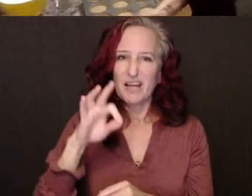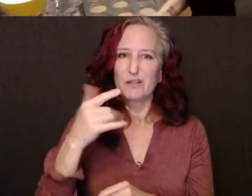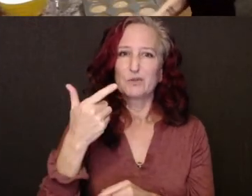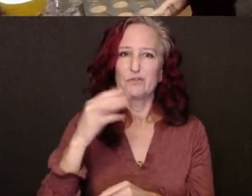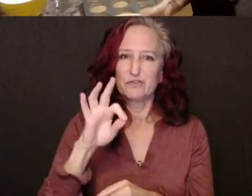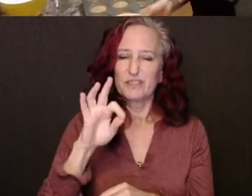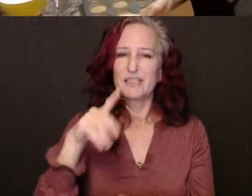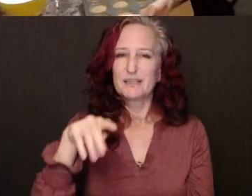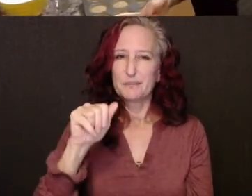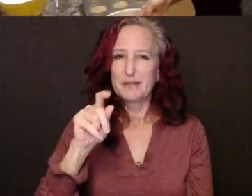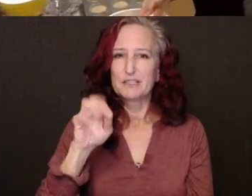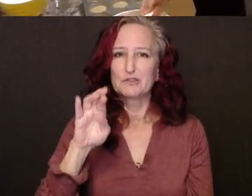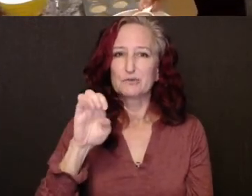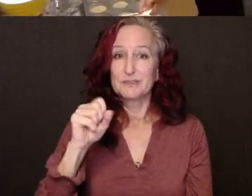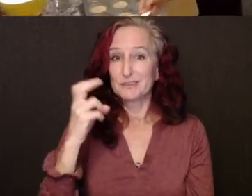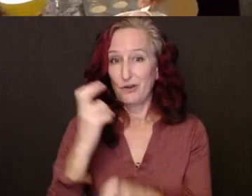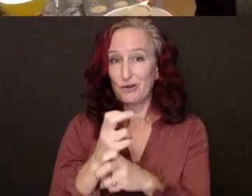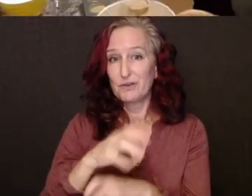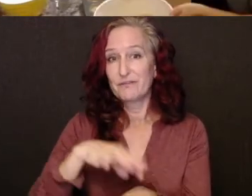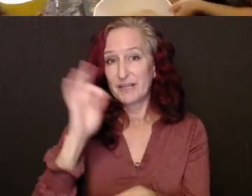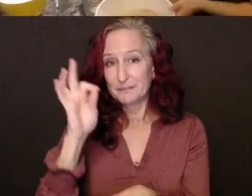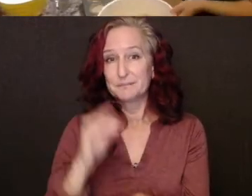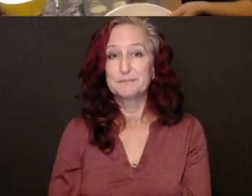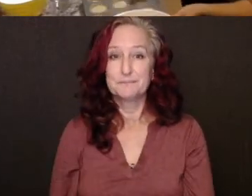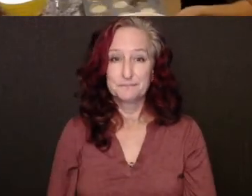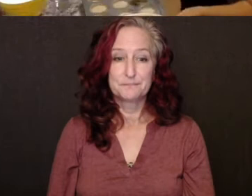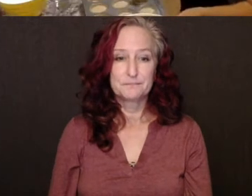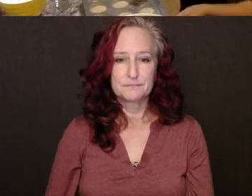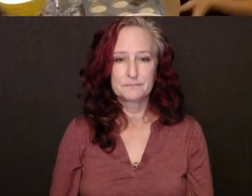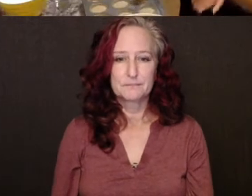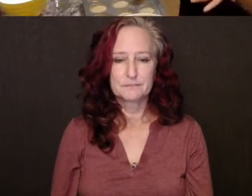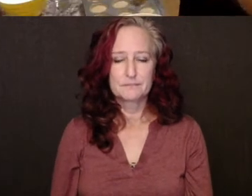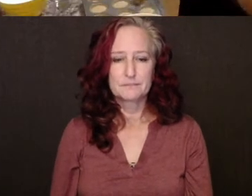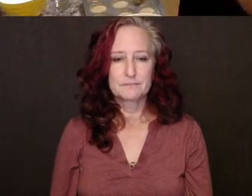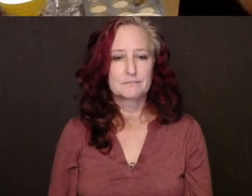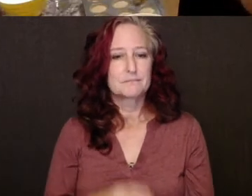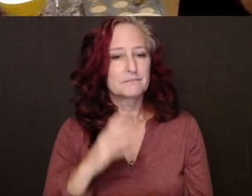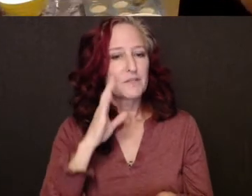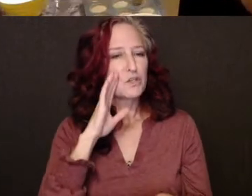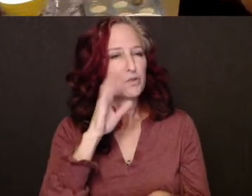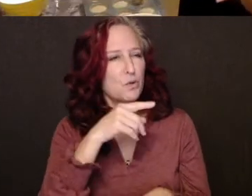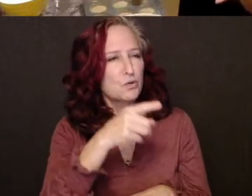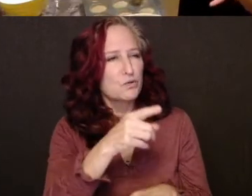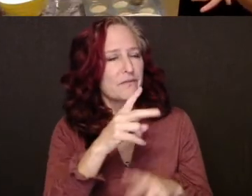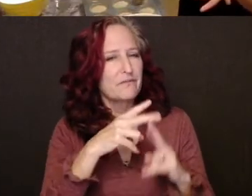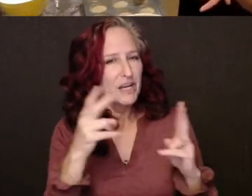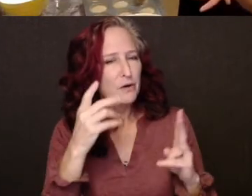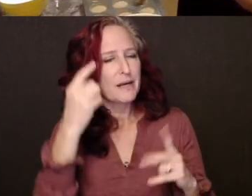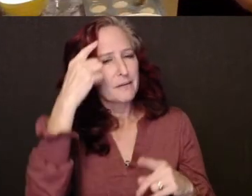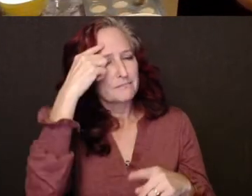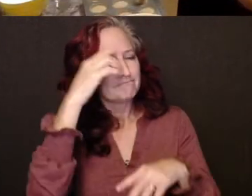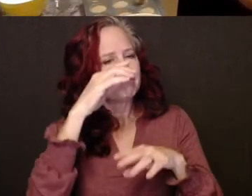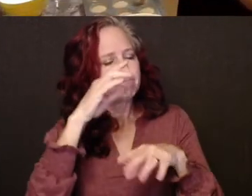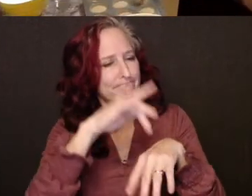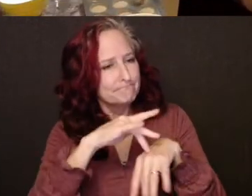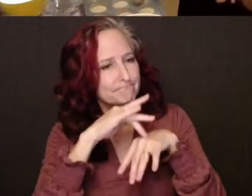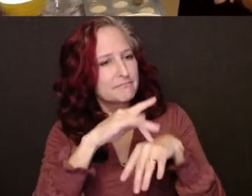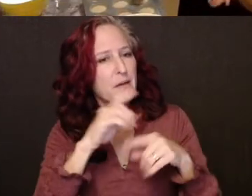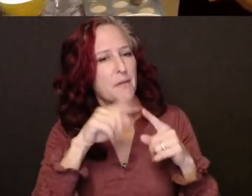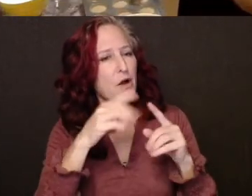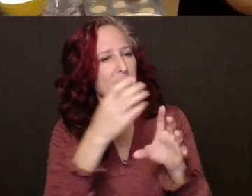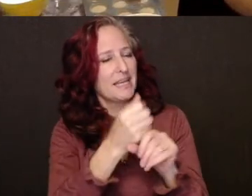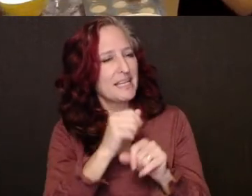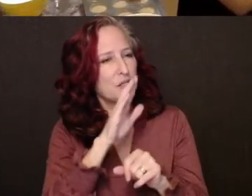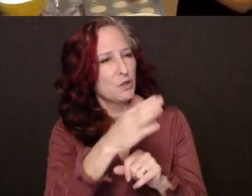definitely folks out there who want and need gluten-free and vegan. And as you know, that is difficult to find,